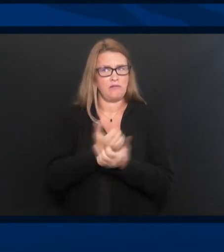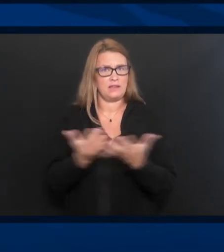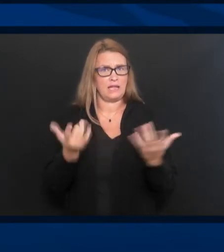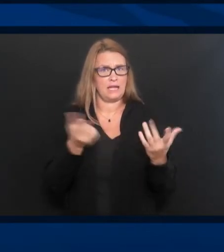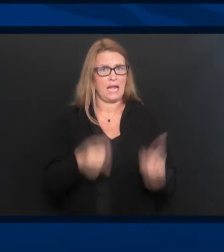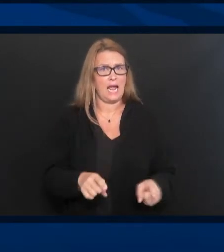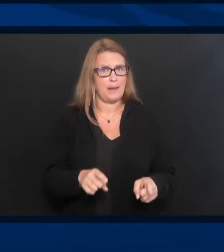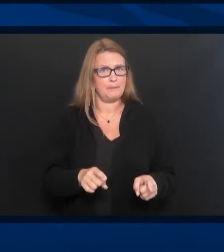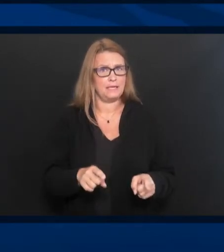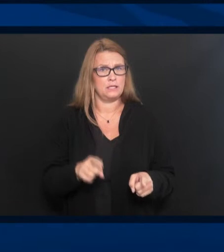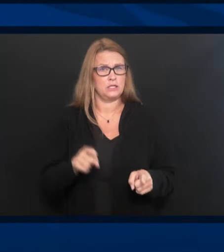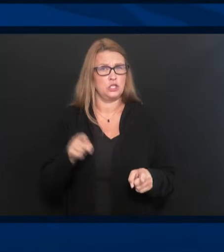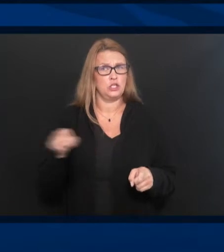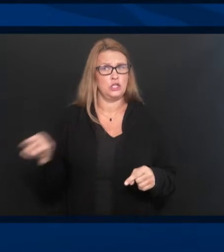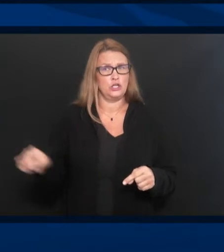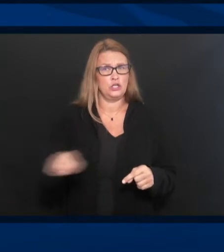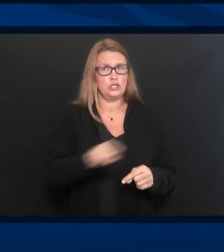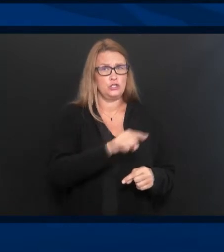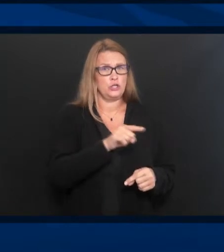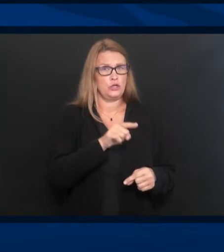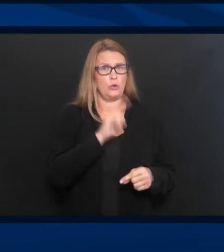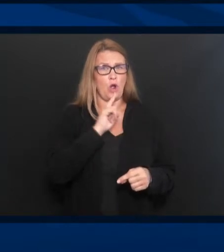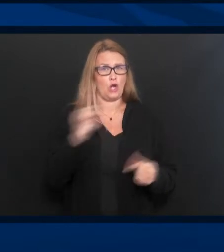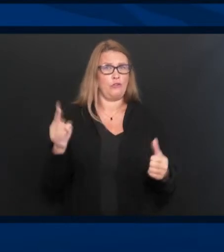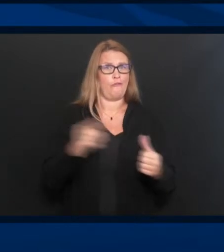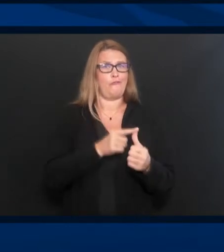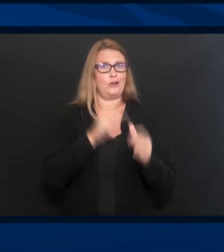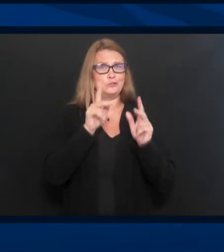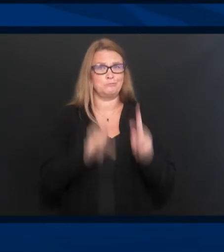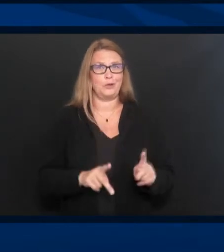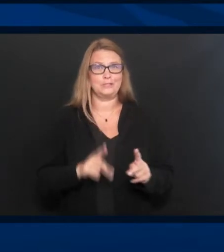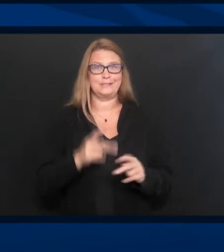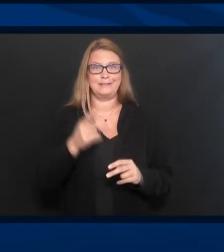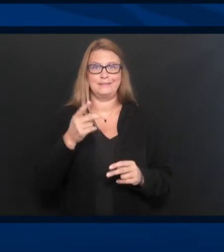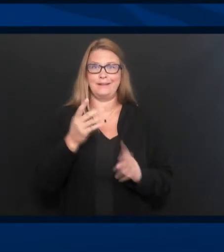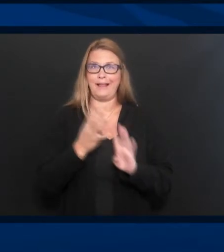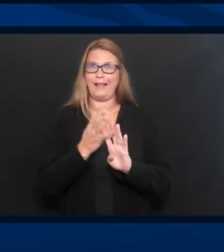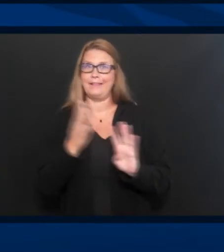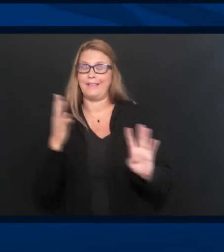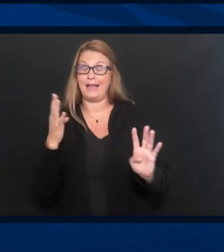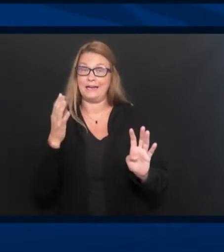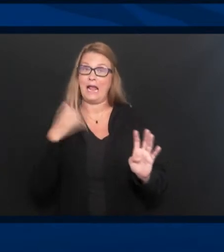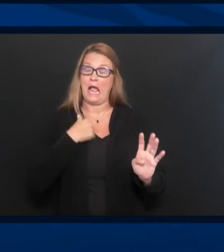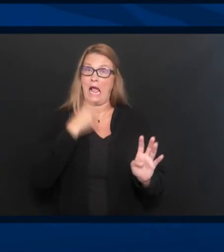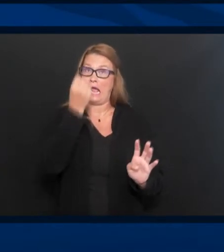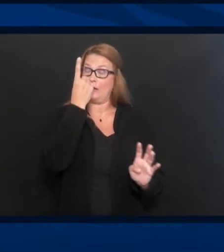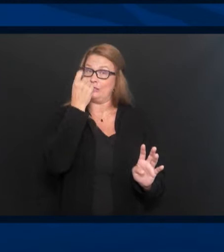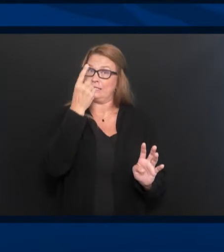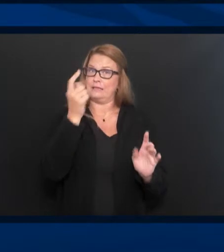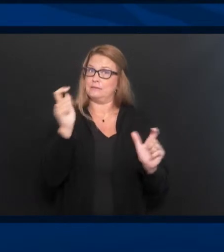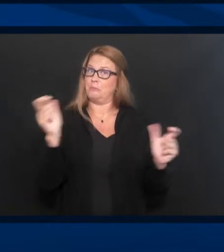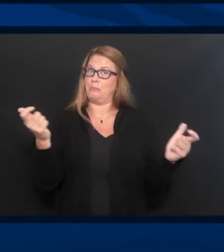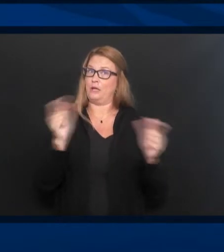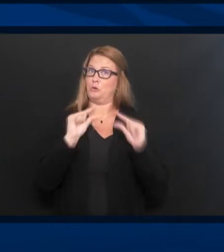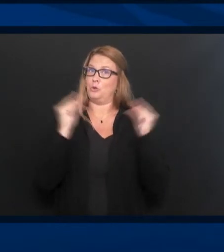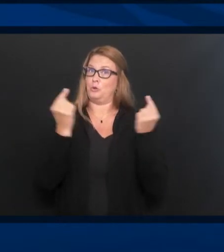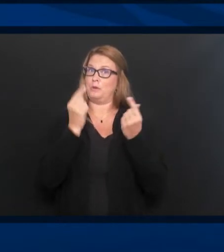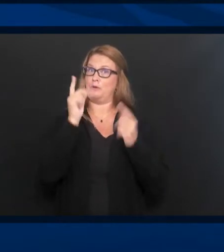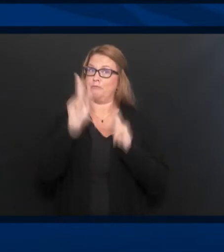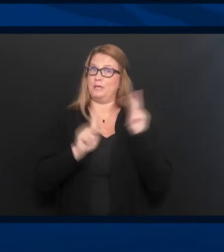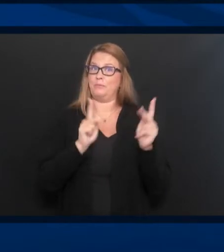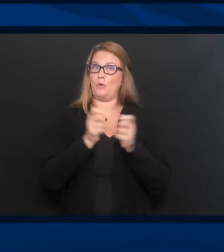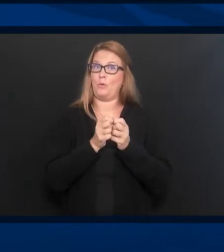would think that they would be the first one in line, but there is a pretty big group, I understand, and